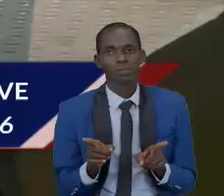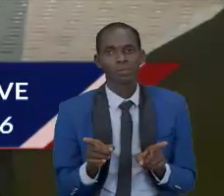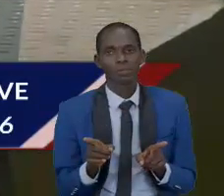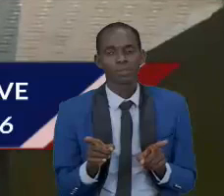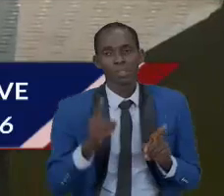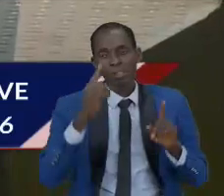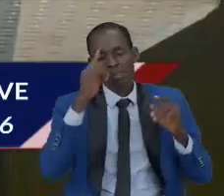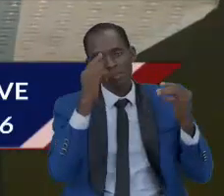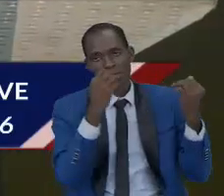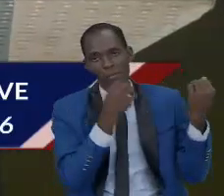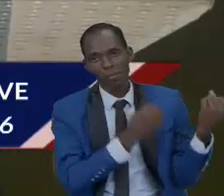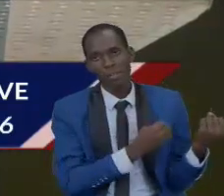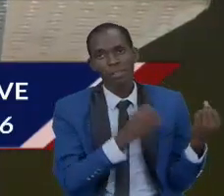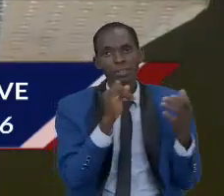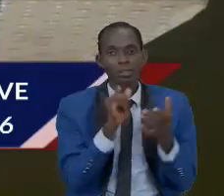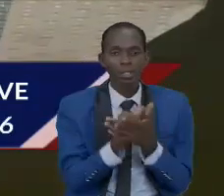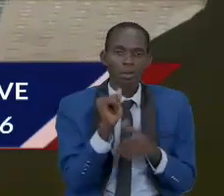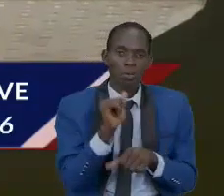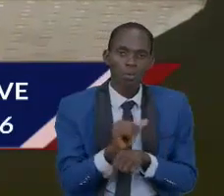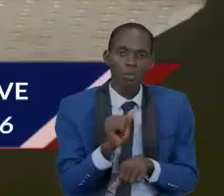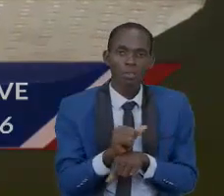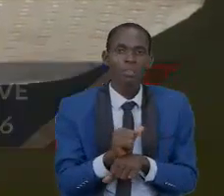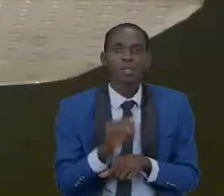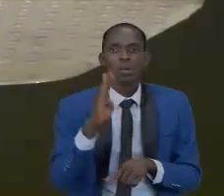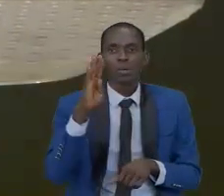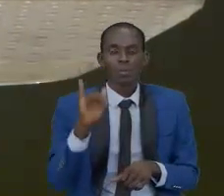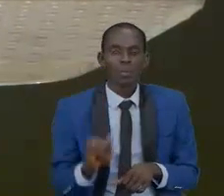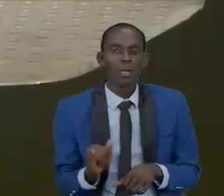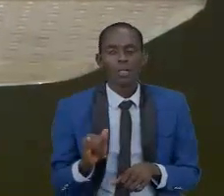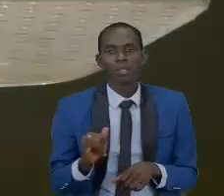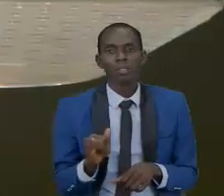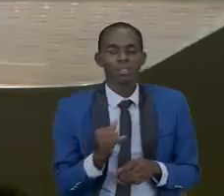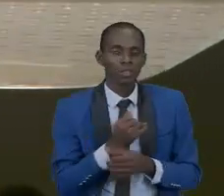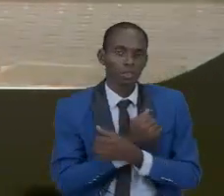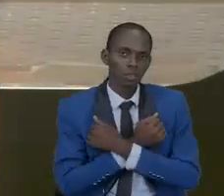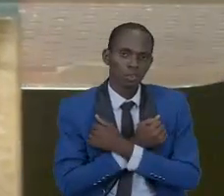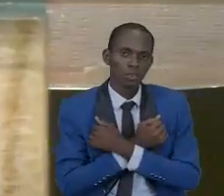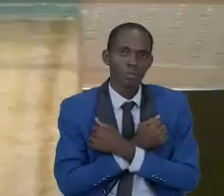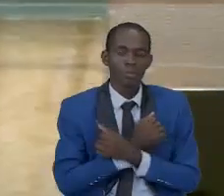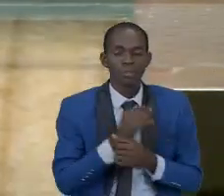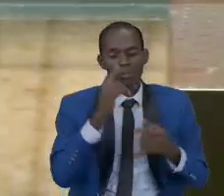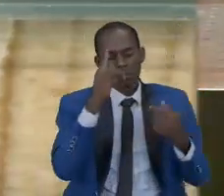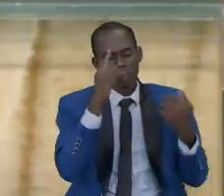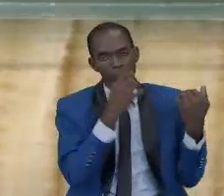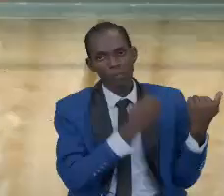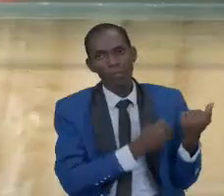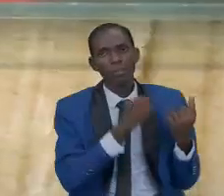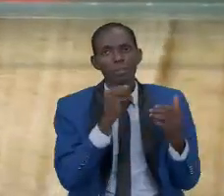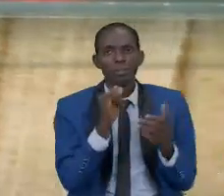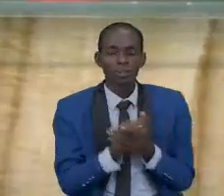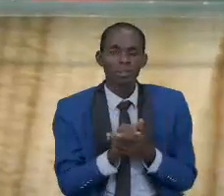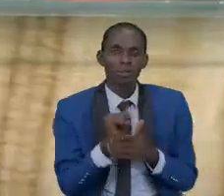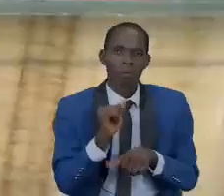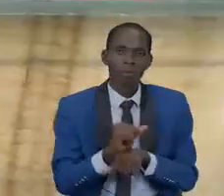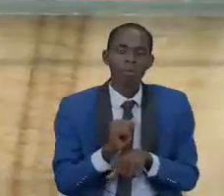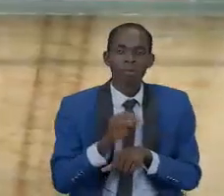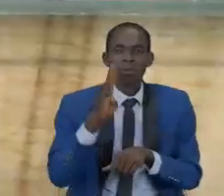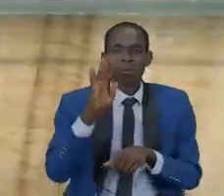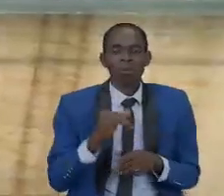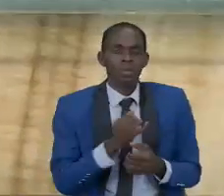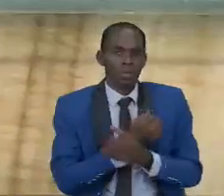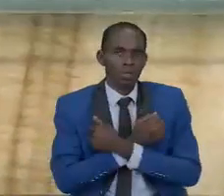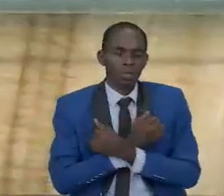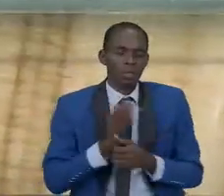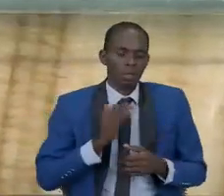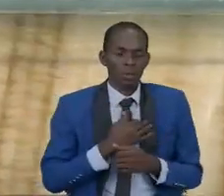he is that worketh by law faith that worketh by love are